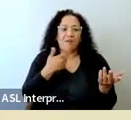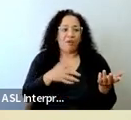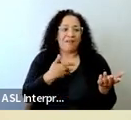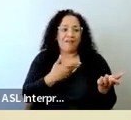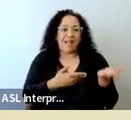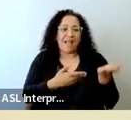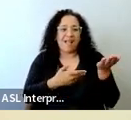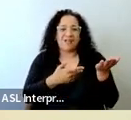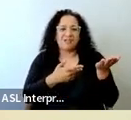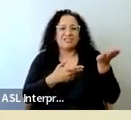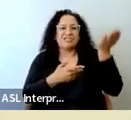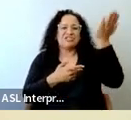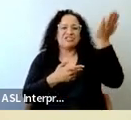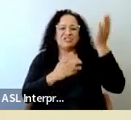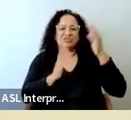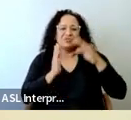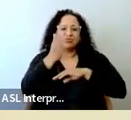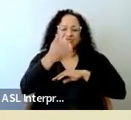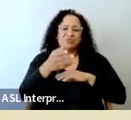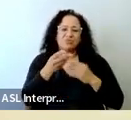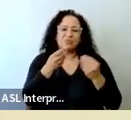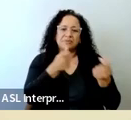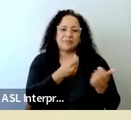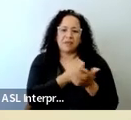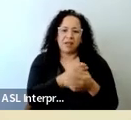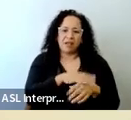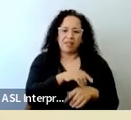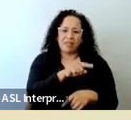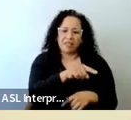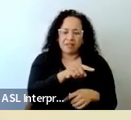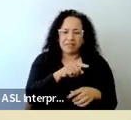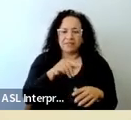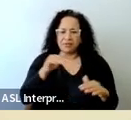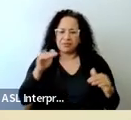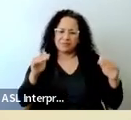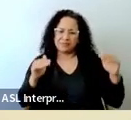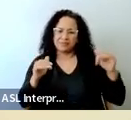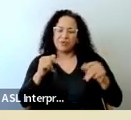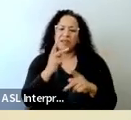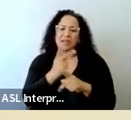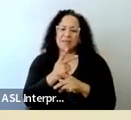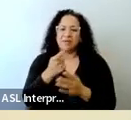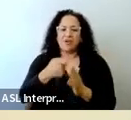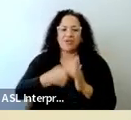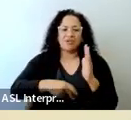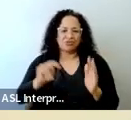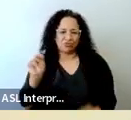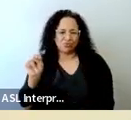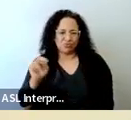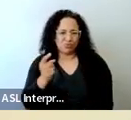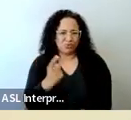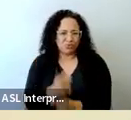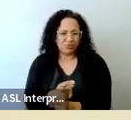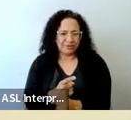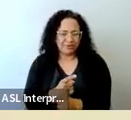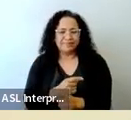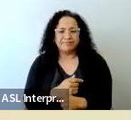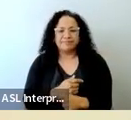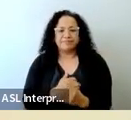higher exceeding what had been spent on them, thus trying to keep it cost neutral, right? Okay, so we can go to the